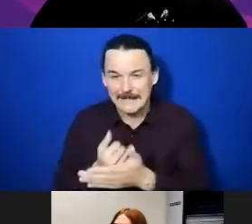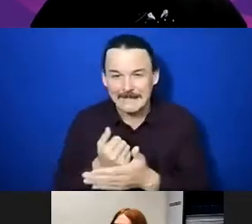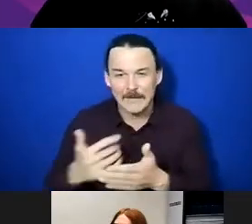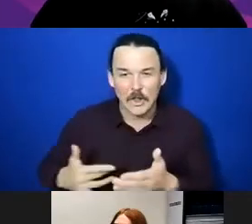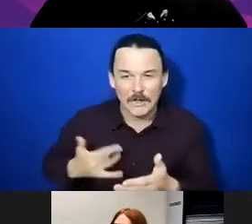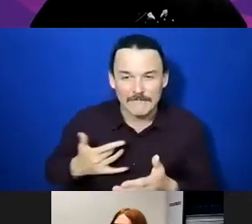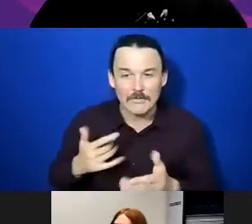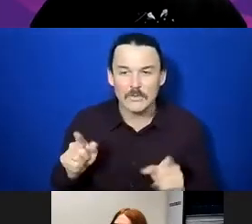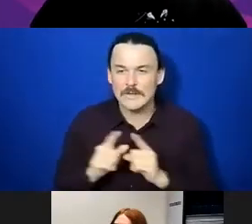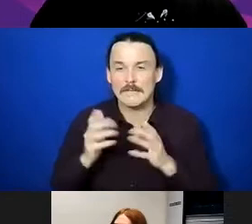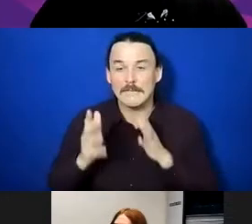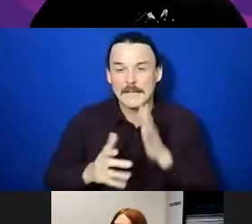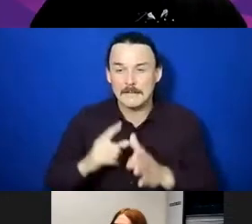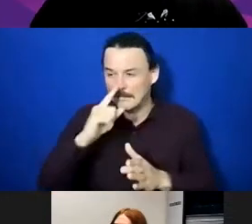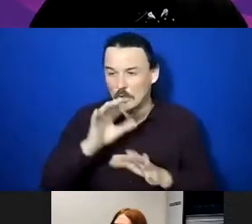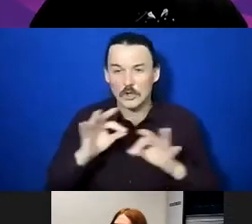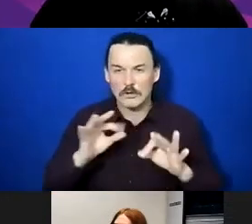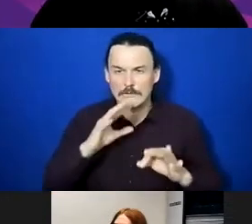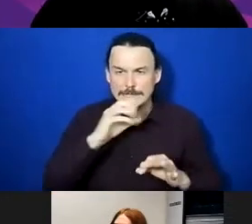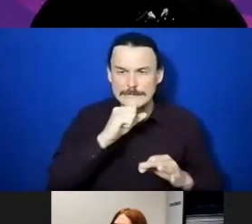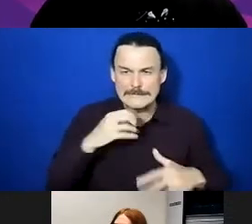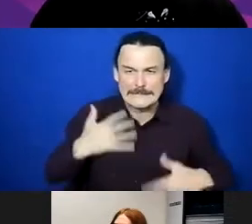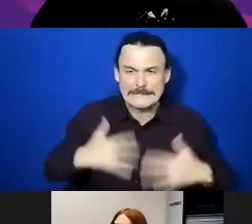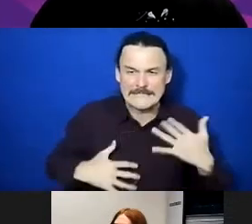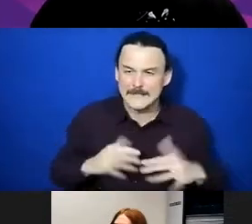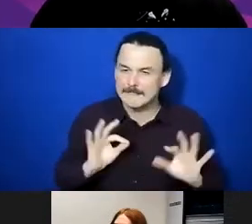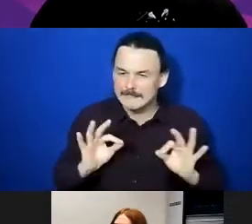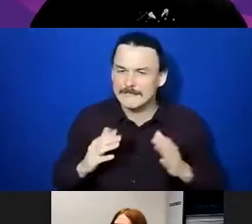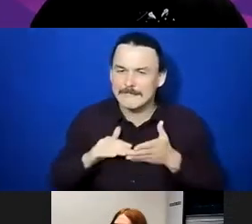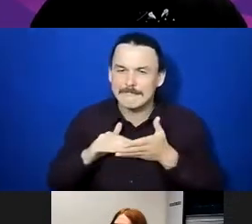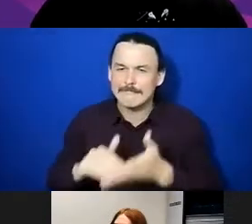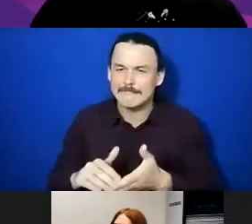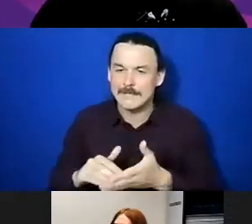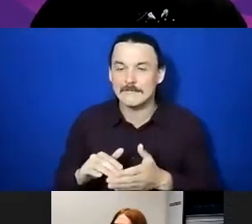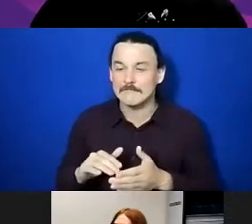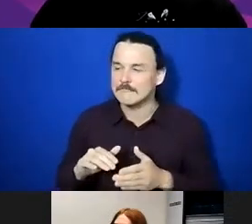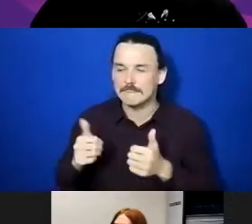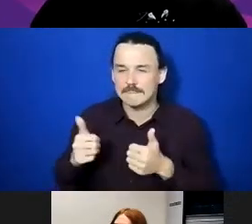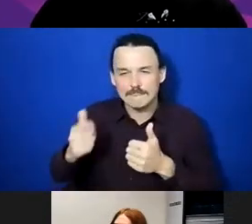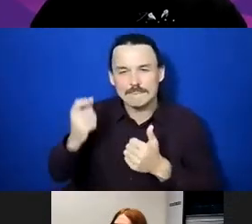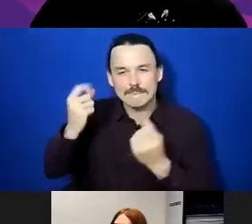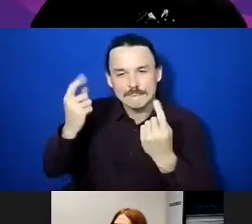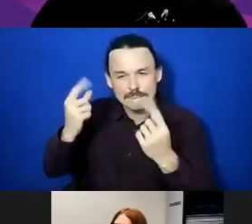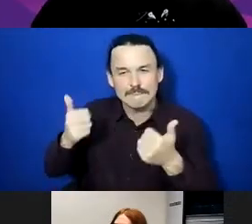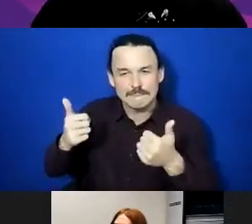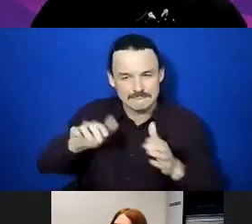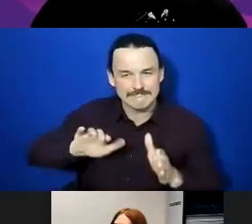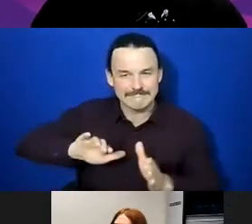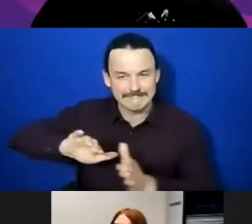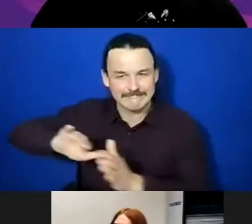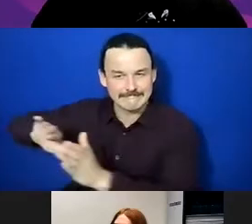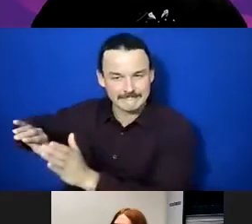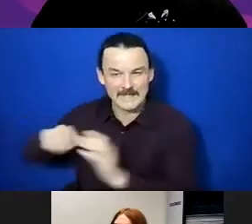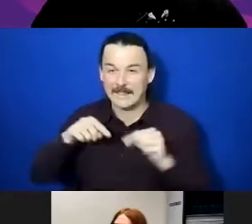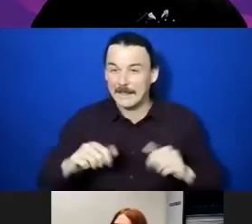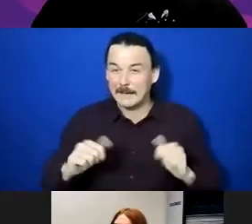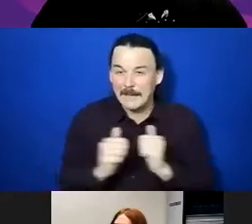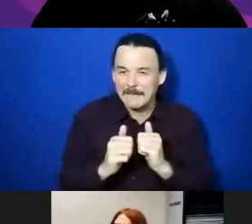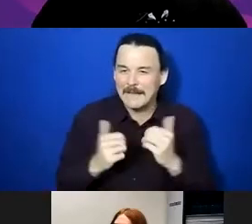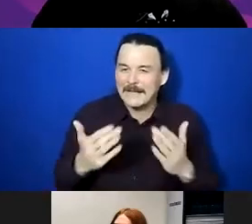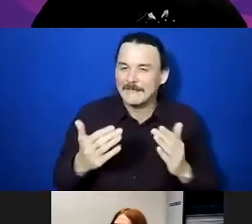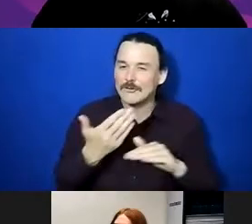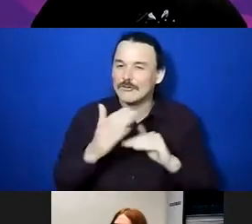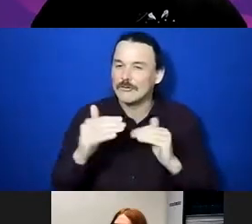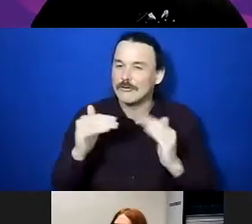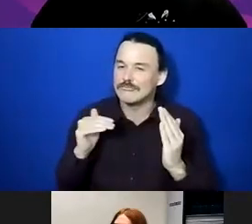procedure. Instead, this paper will be applying a new approach to the history of anaesthesia and observing